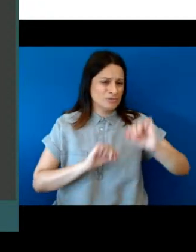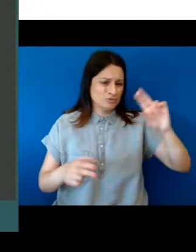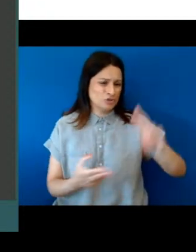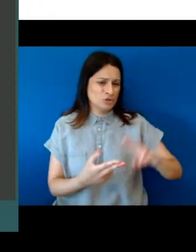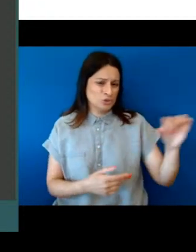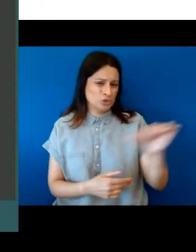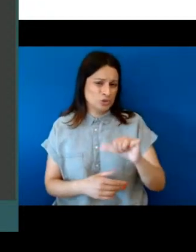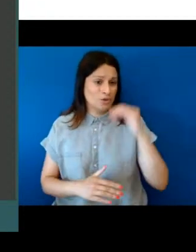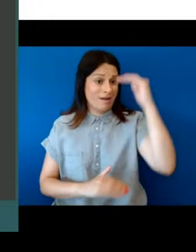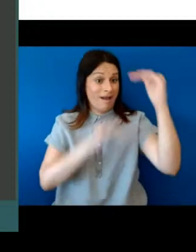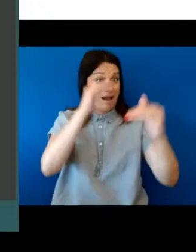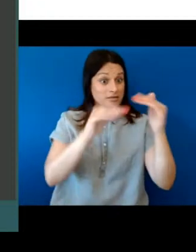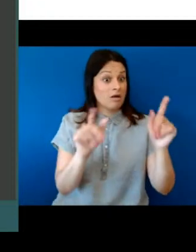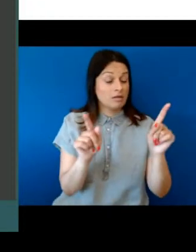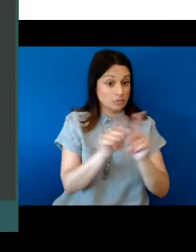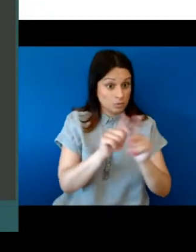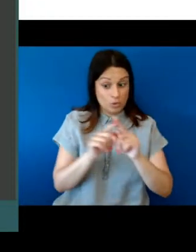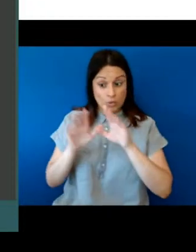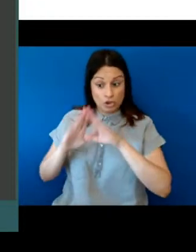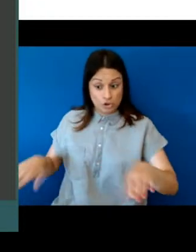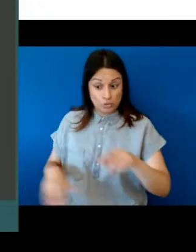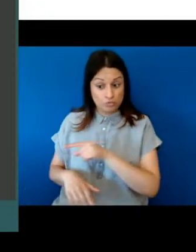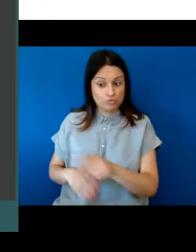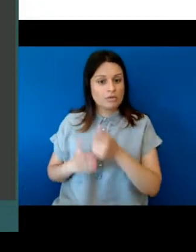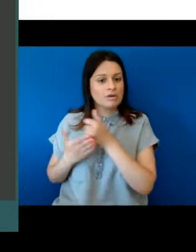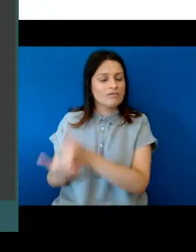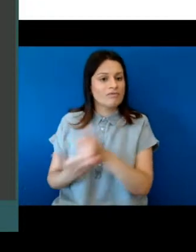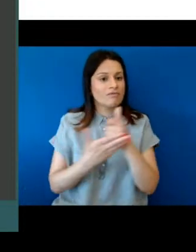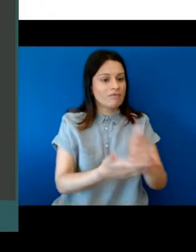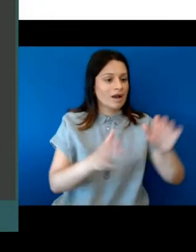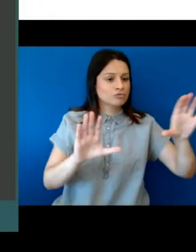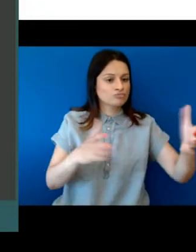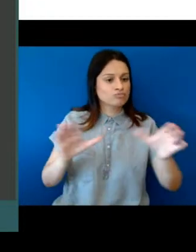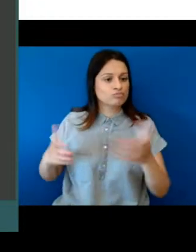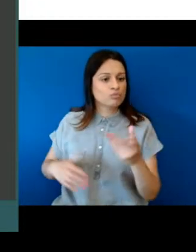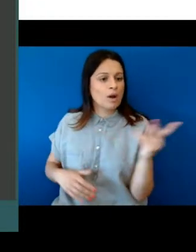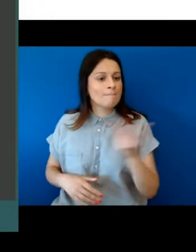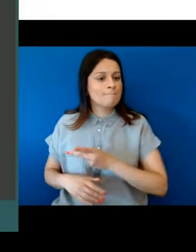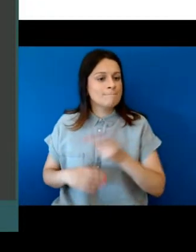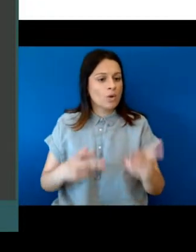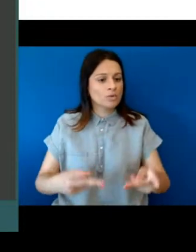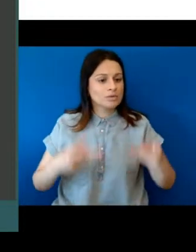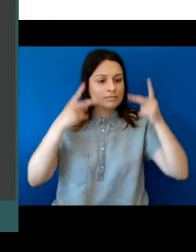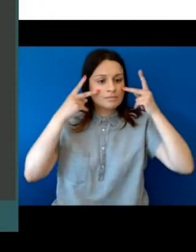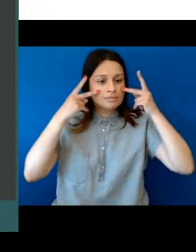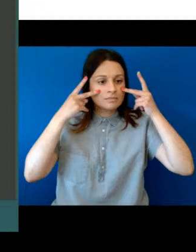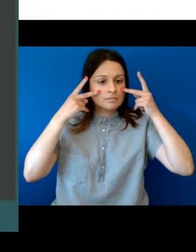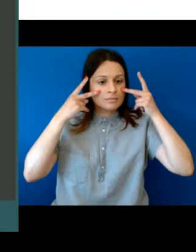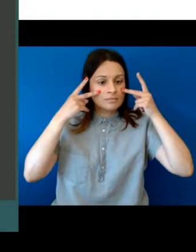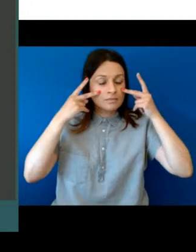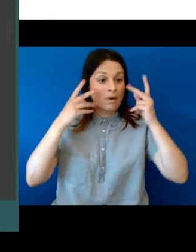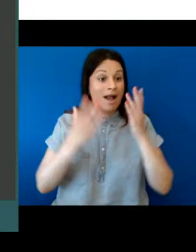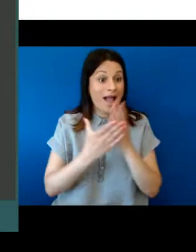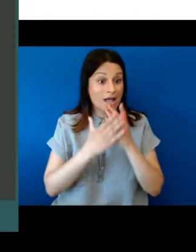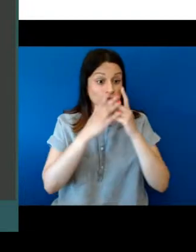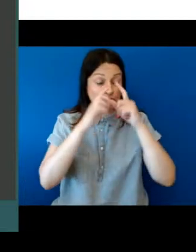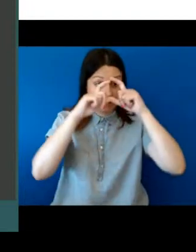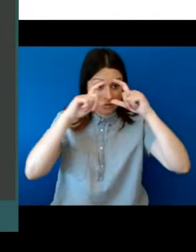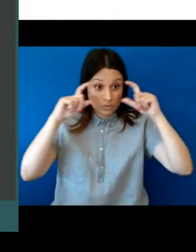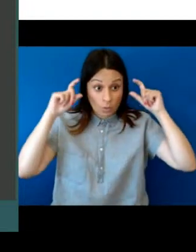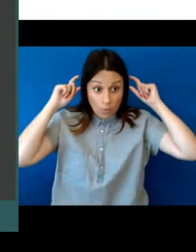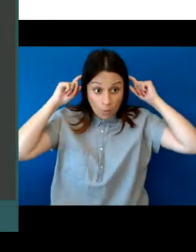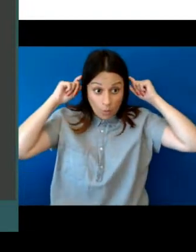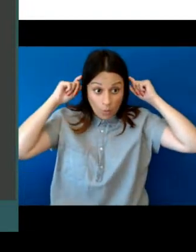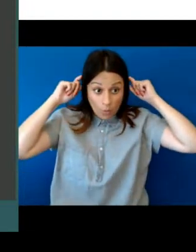children, we would advise them to wear sunglasses which wrap around the eye if their eyes are affected by